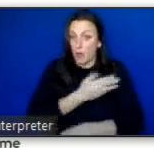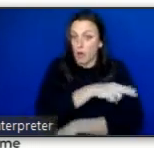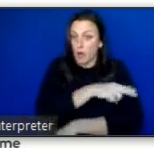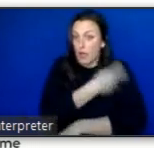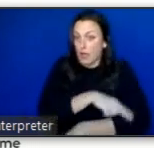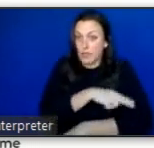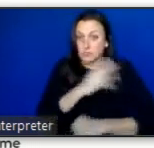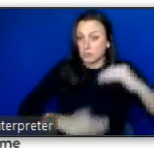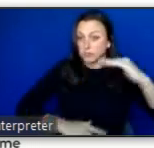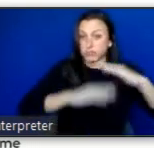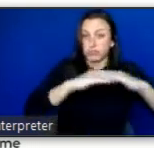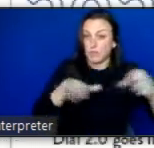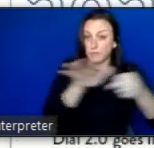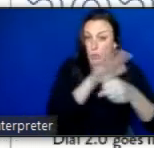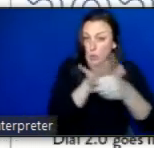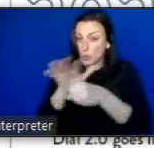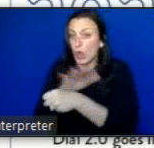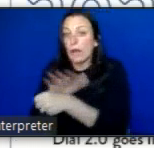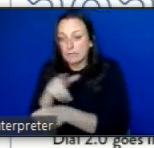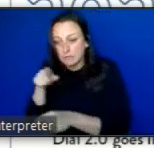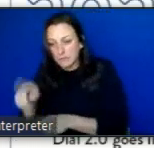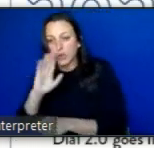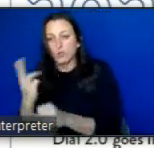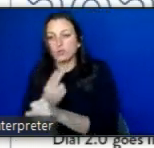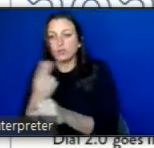this virus. Next slide.